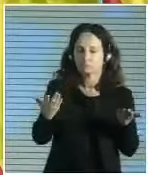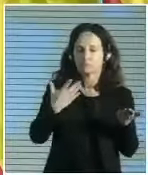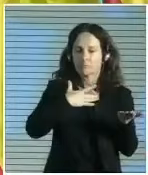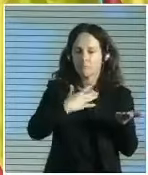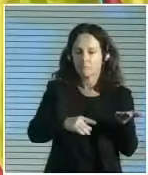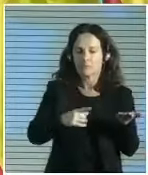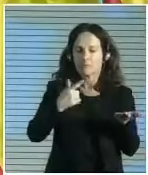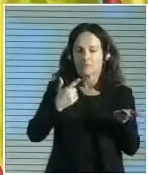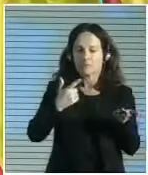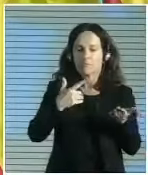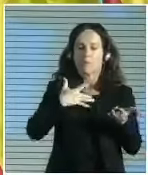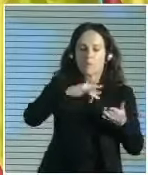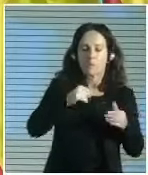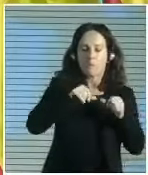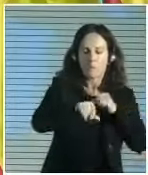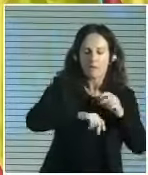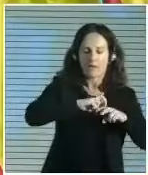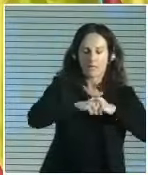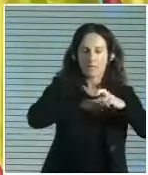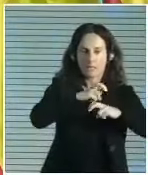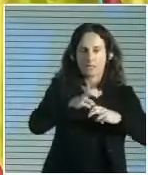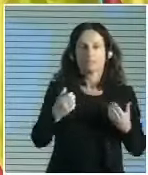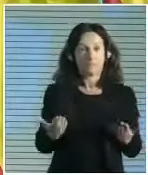So, José Juan, can you tell us a bit